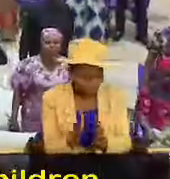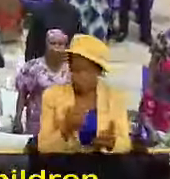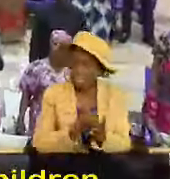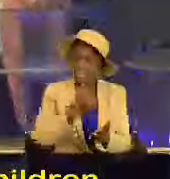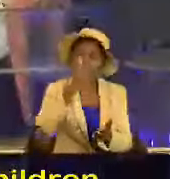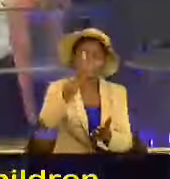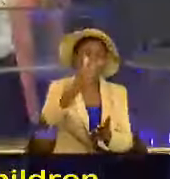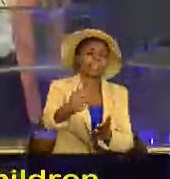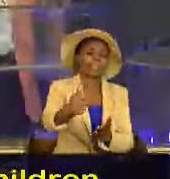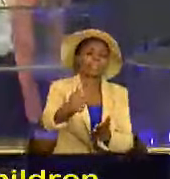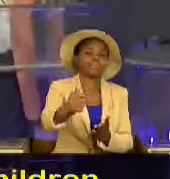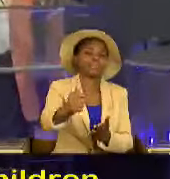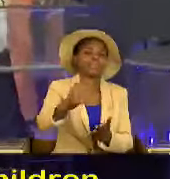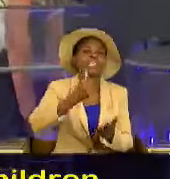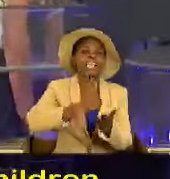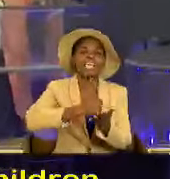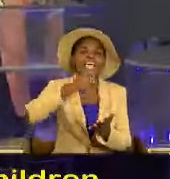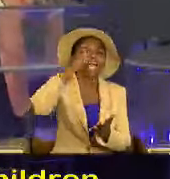pray